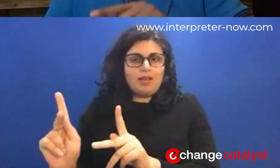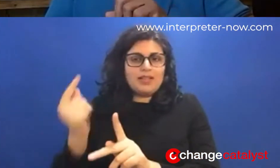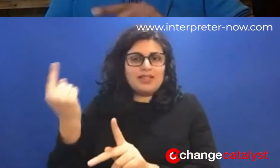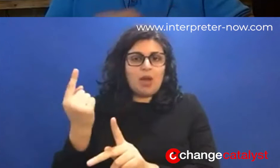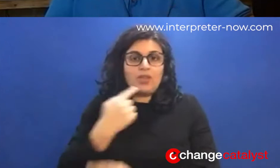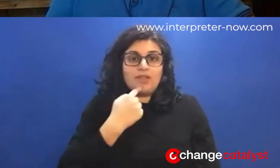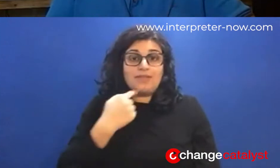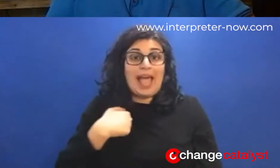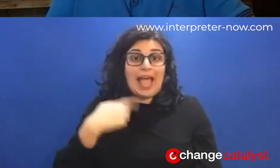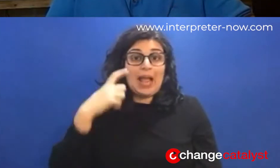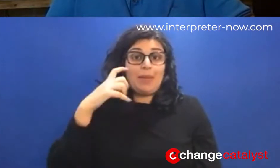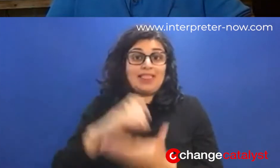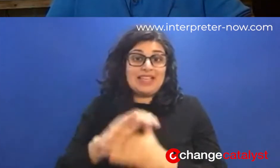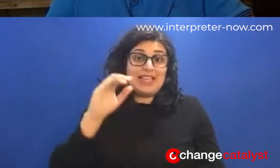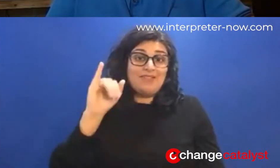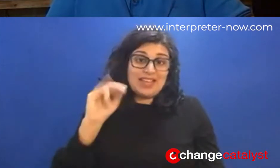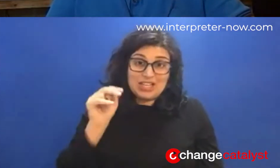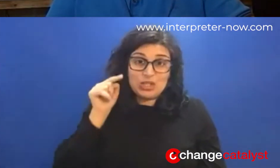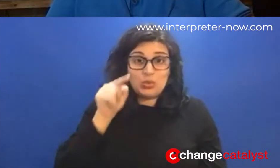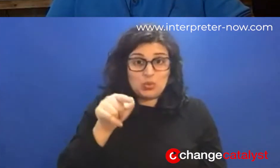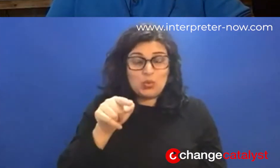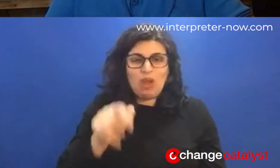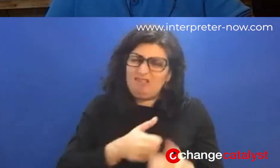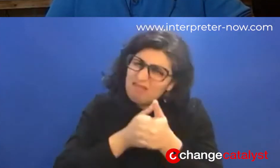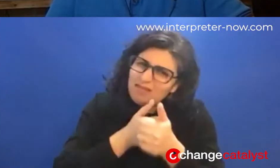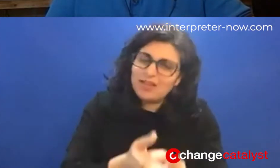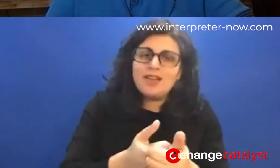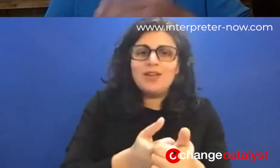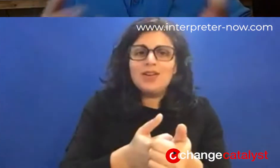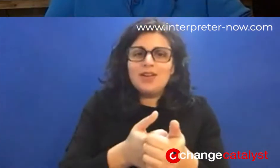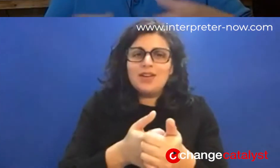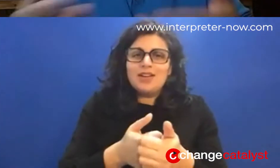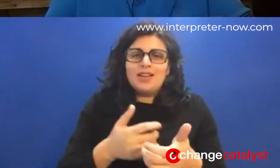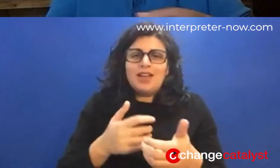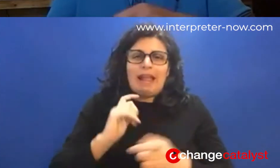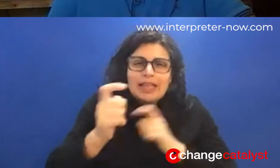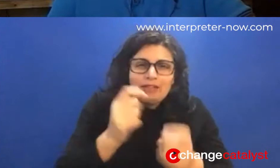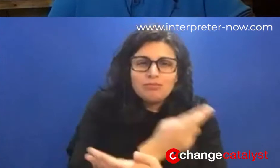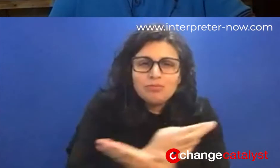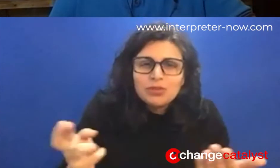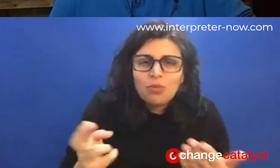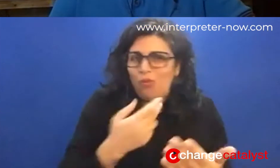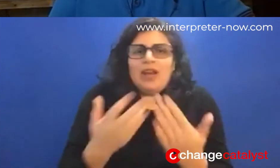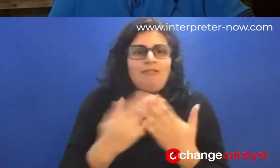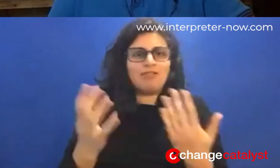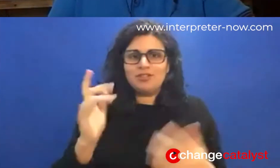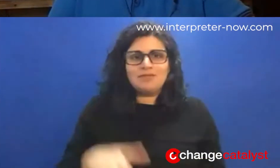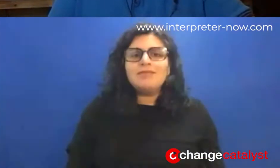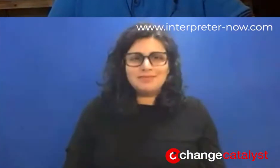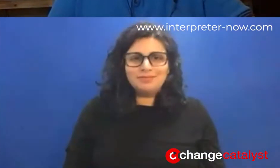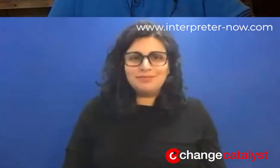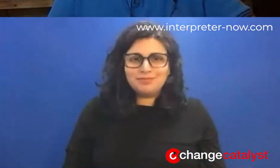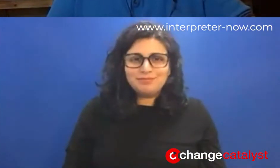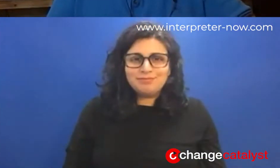just saying, I believe in you, and following it through by giving resources or whatever. Awesome.